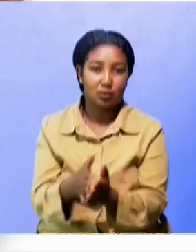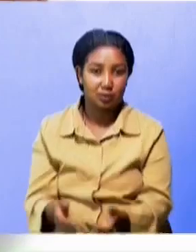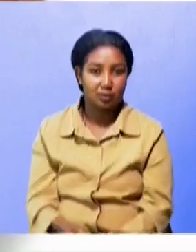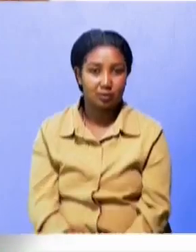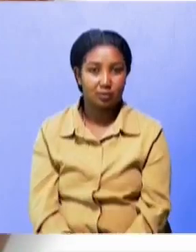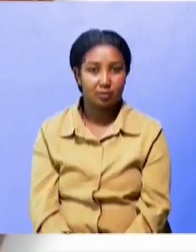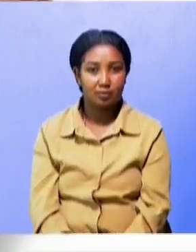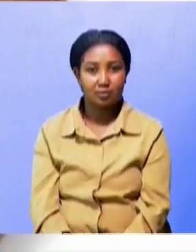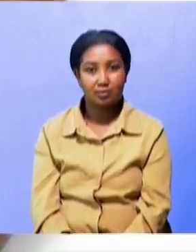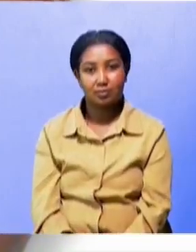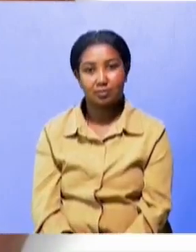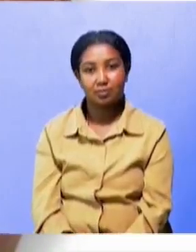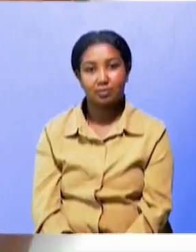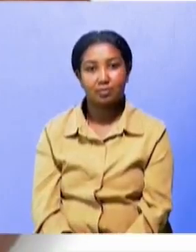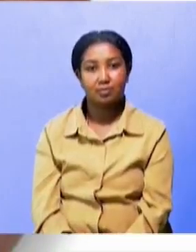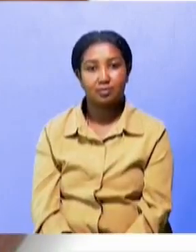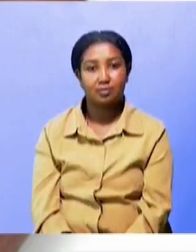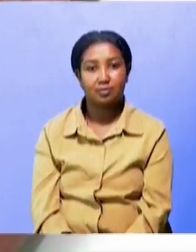At school.